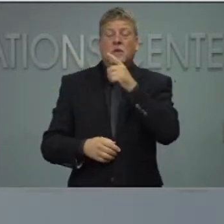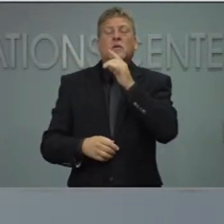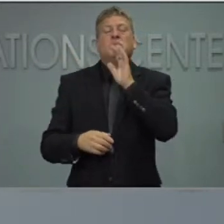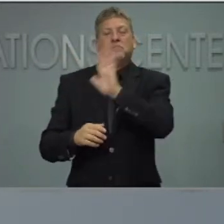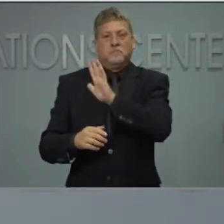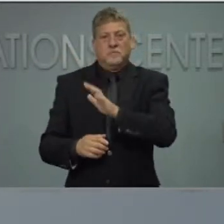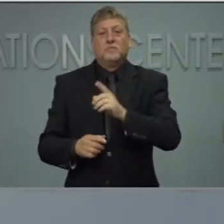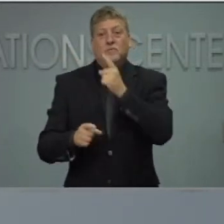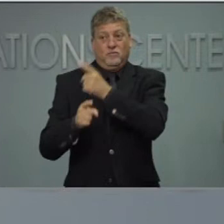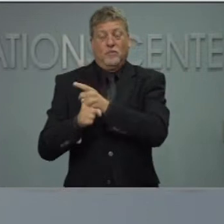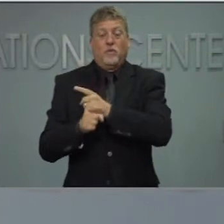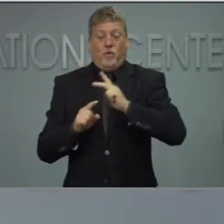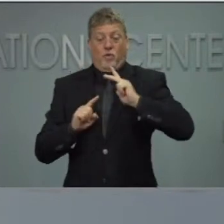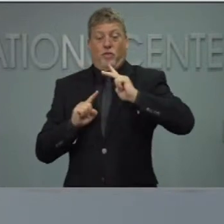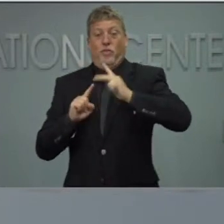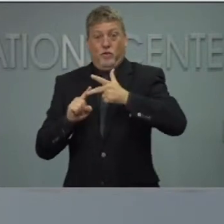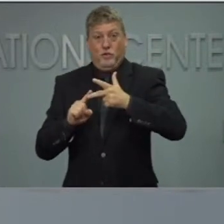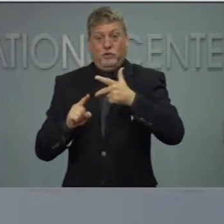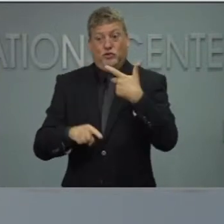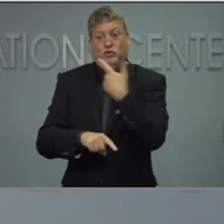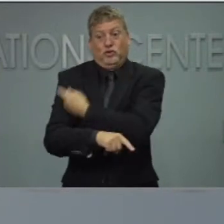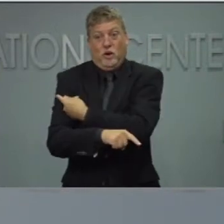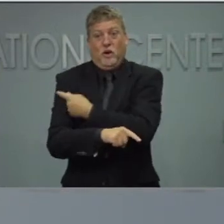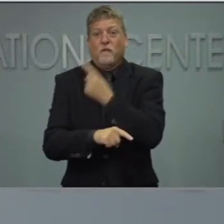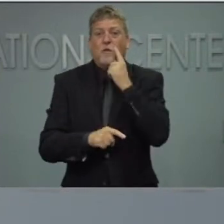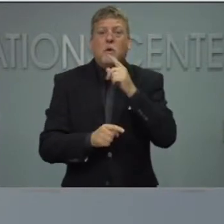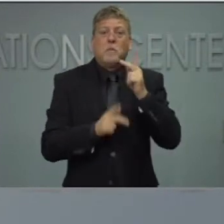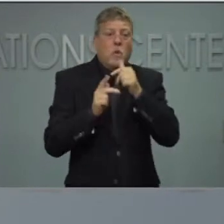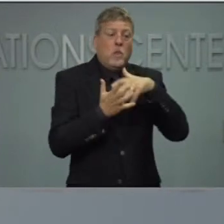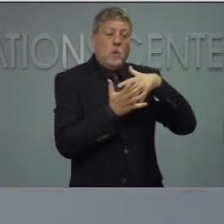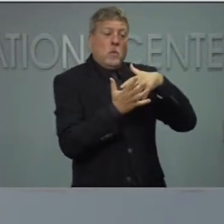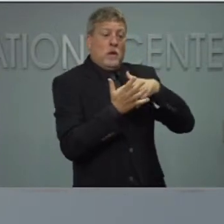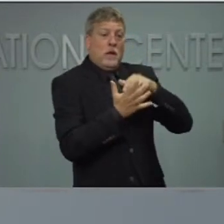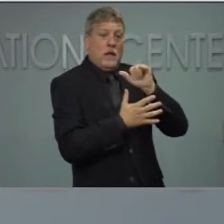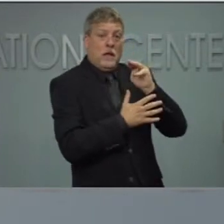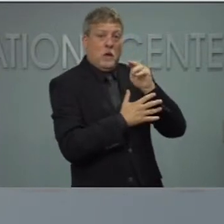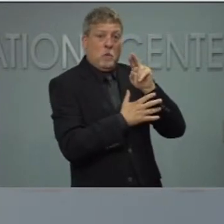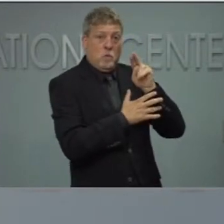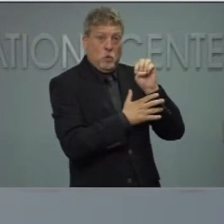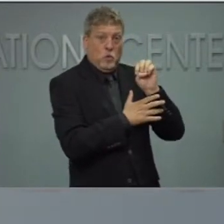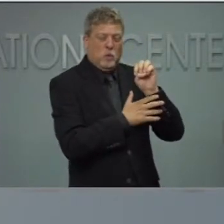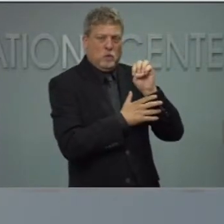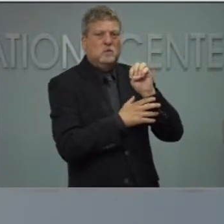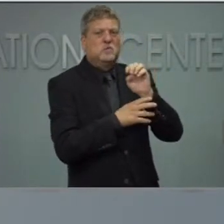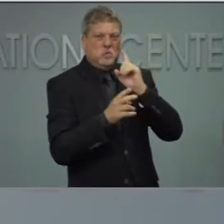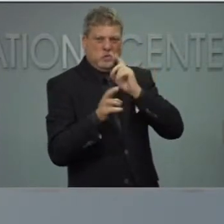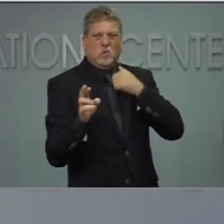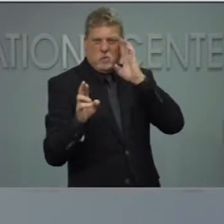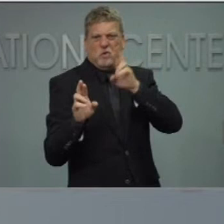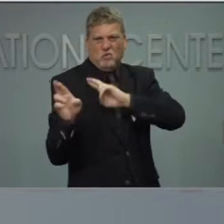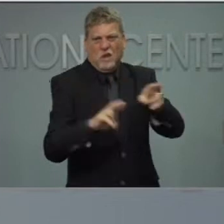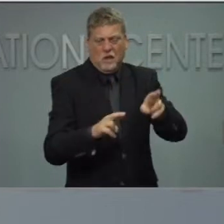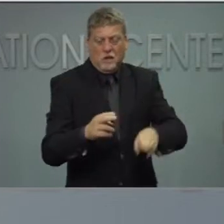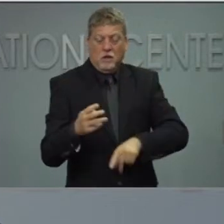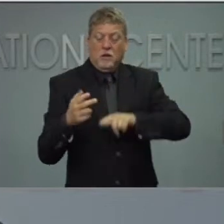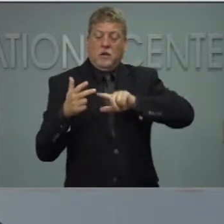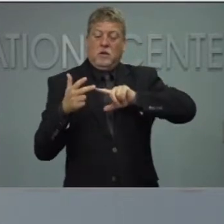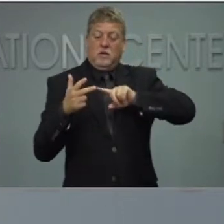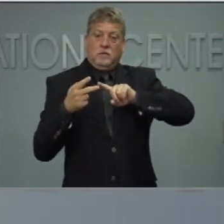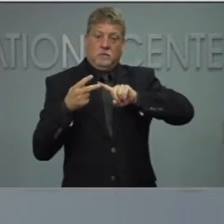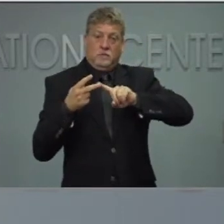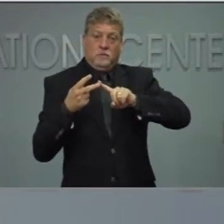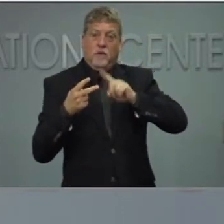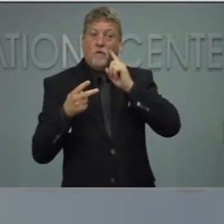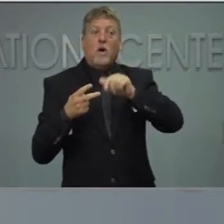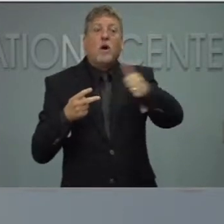who are immunocompromised, and we are ready for the booster shots when they come. We're going to be ready to be fully operational, but I'm going to let Dr. Cohen